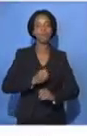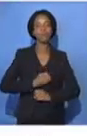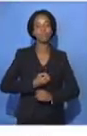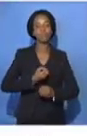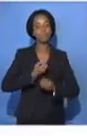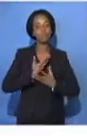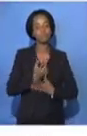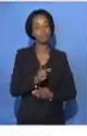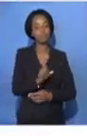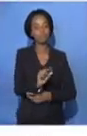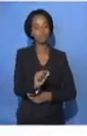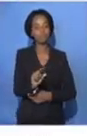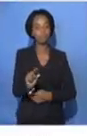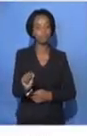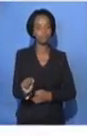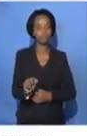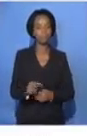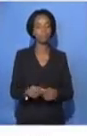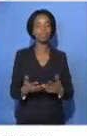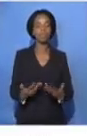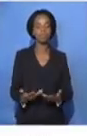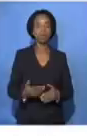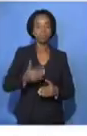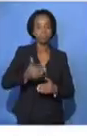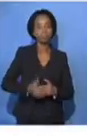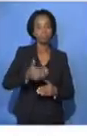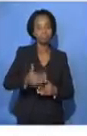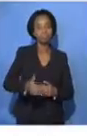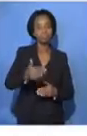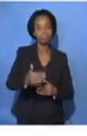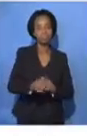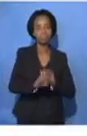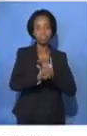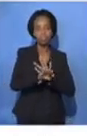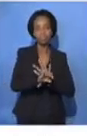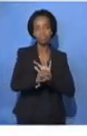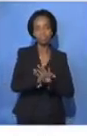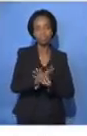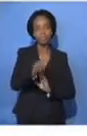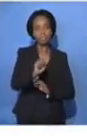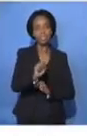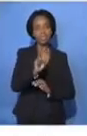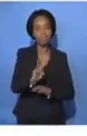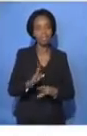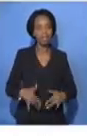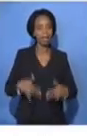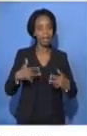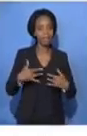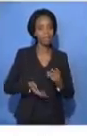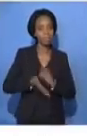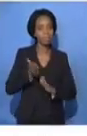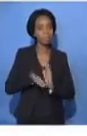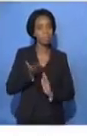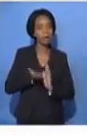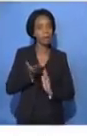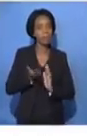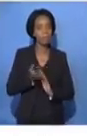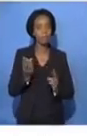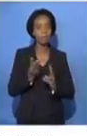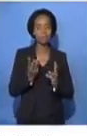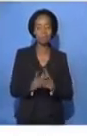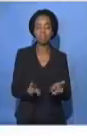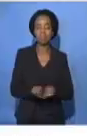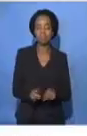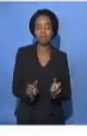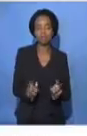Four, regular live television and radio updates by IEC to the public were